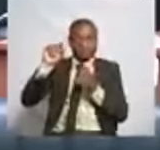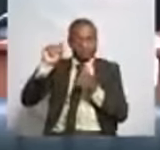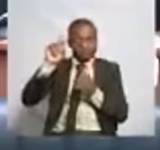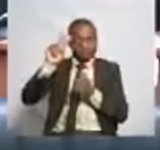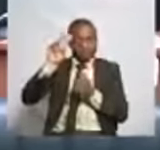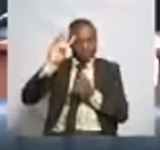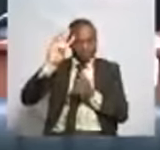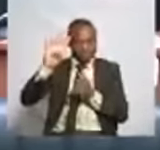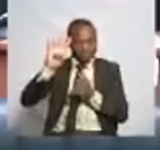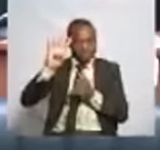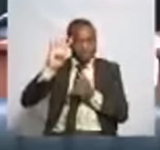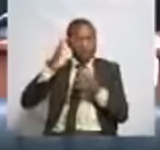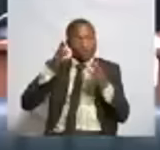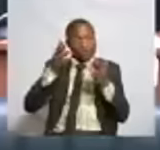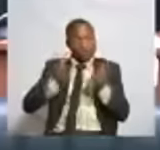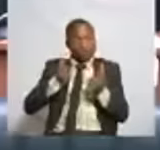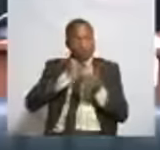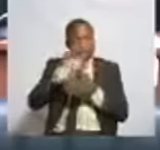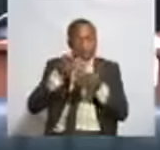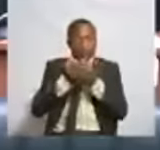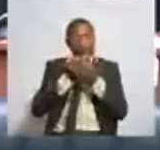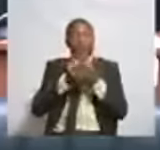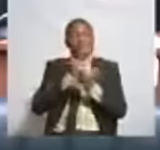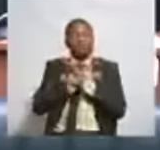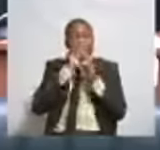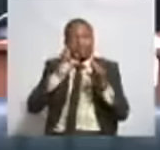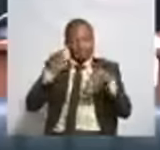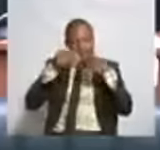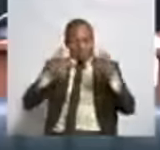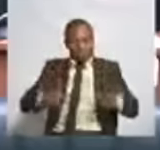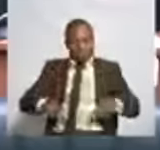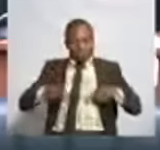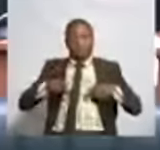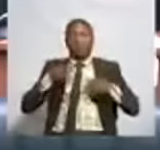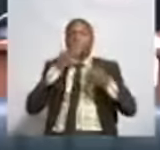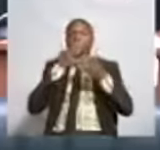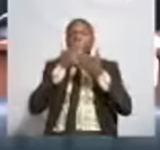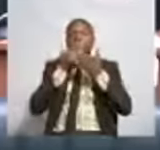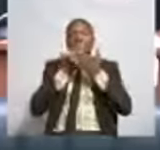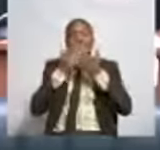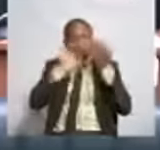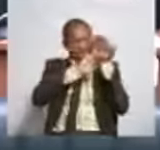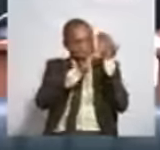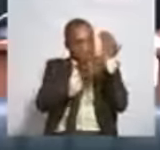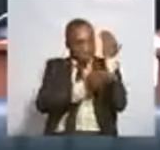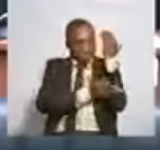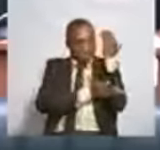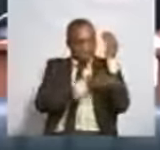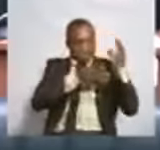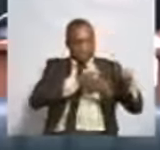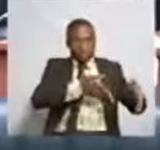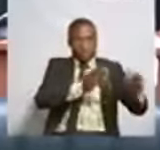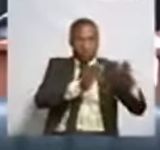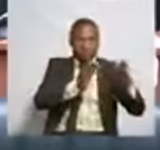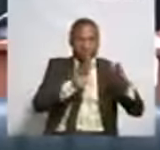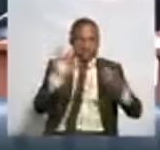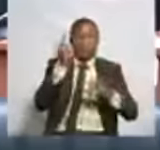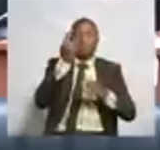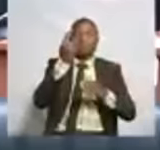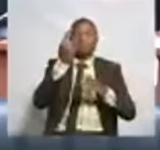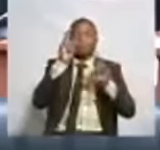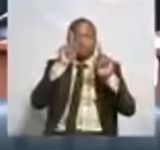every Zambian to give life in sanitary conditions in a proper maternity wing, I'll be the first one to support